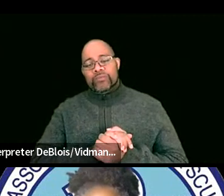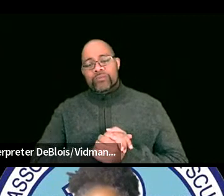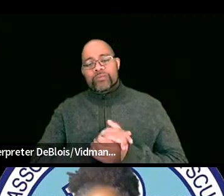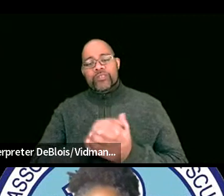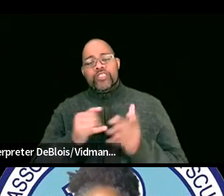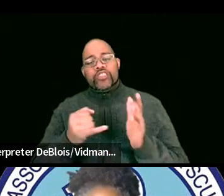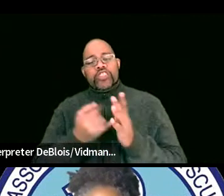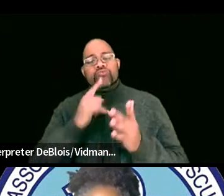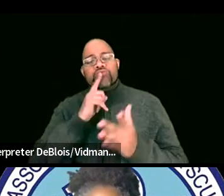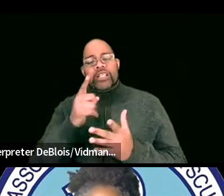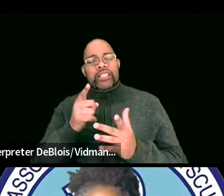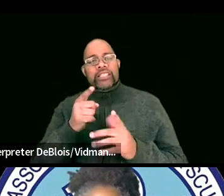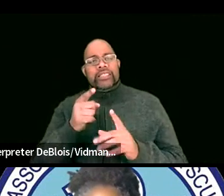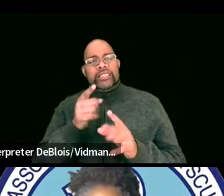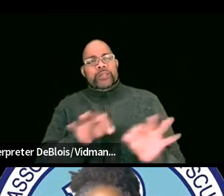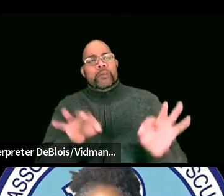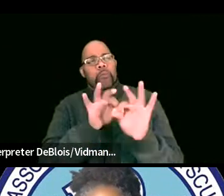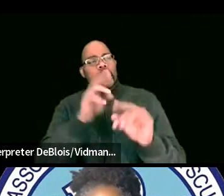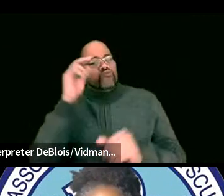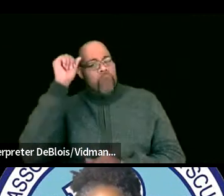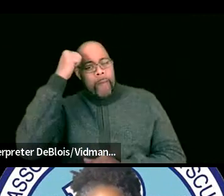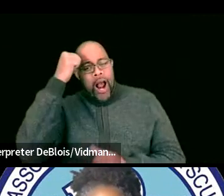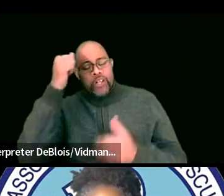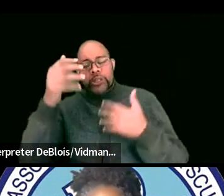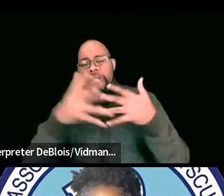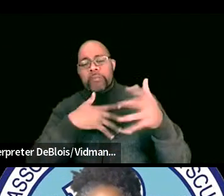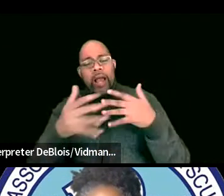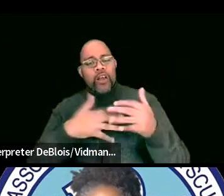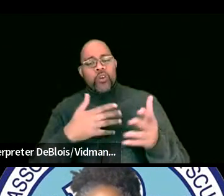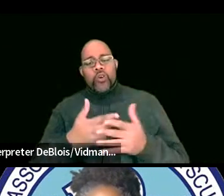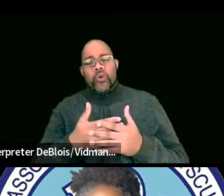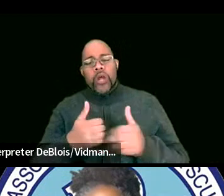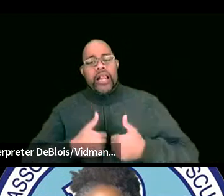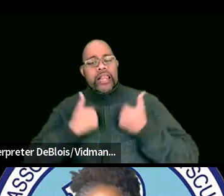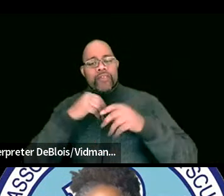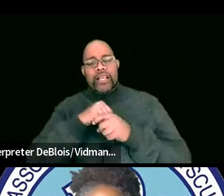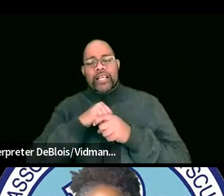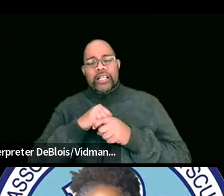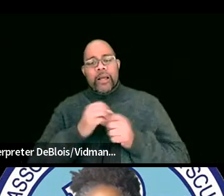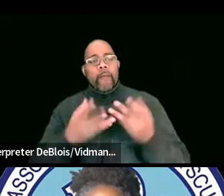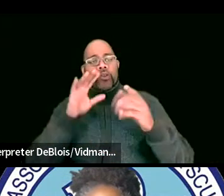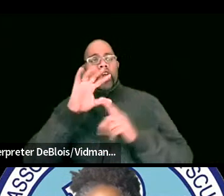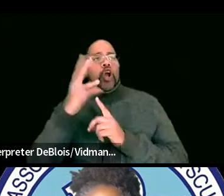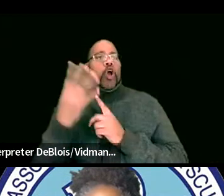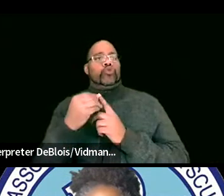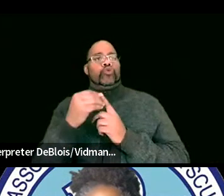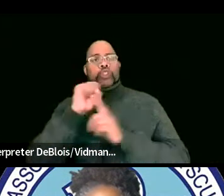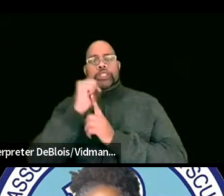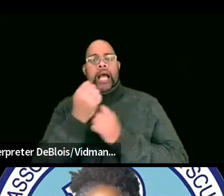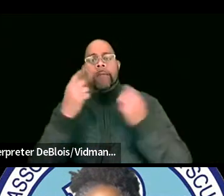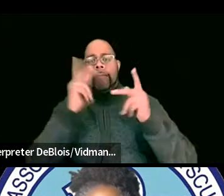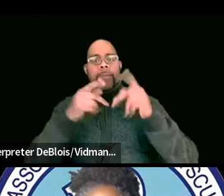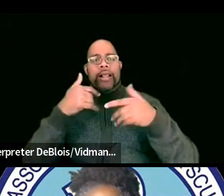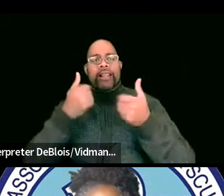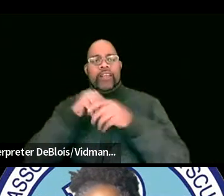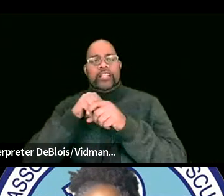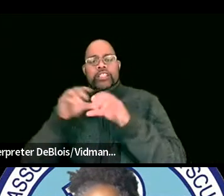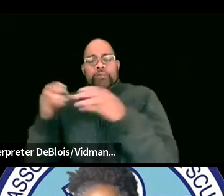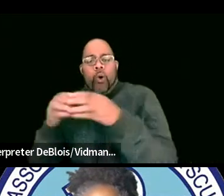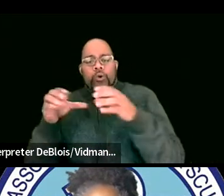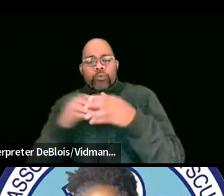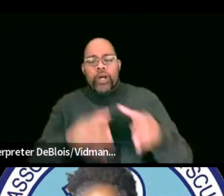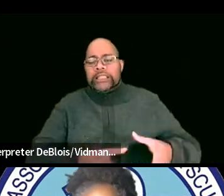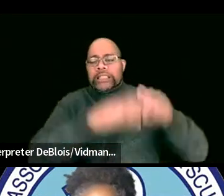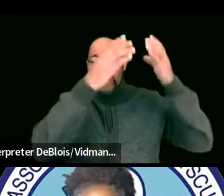it's just such a poignant like reminder that despite living in this multicultural society, so many people live in these like little silos